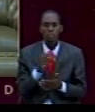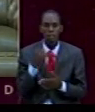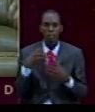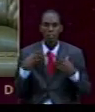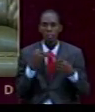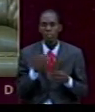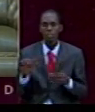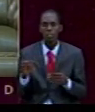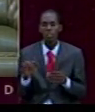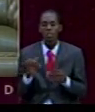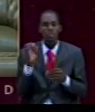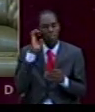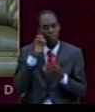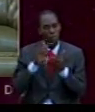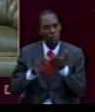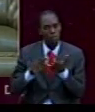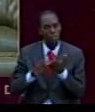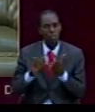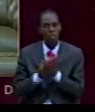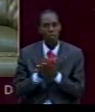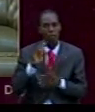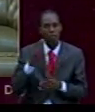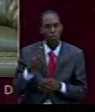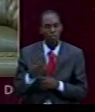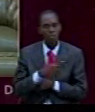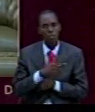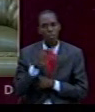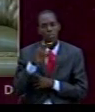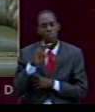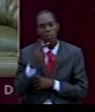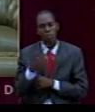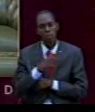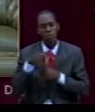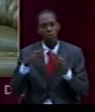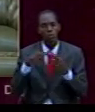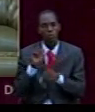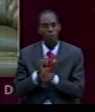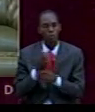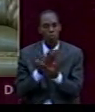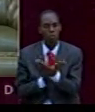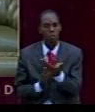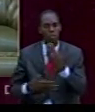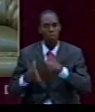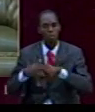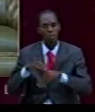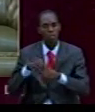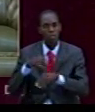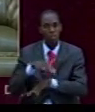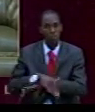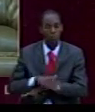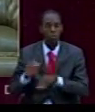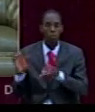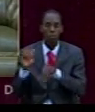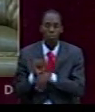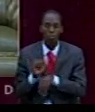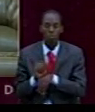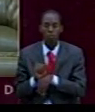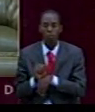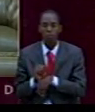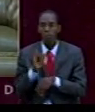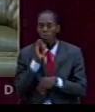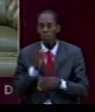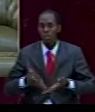that first day. The second day, I went to work in the morning. I came back in the evening because my work is kind of tedious. I came back in the